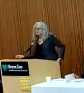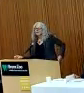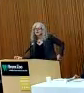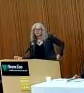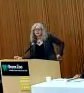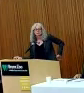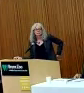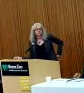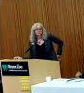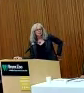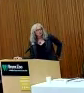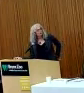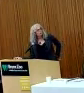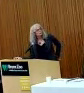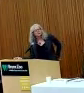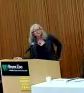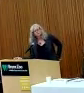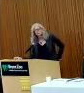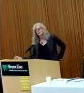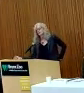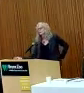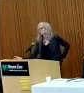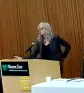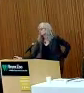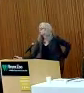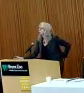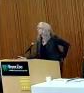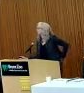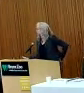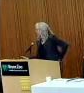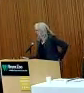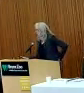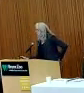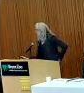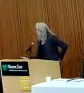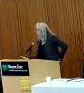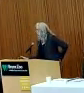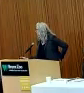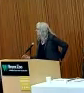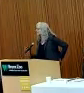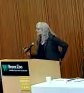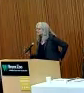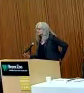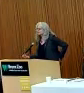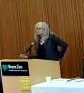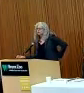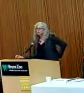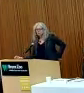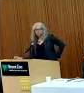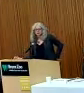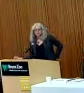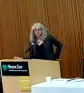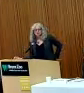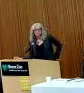and so that I think you know while nothing we saw in the Huma data in this report was surprising to us you know it is